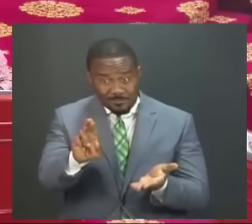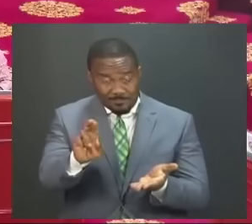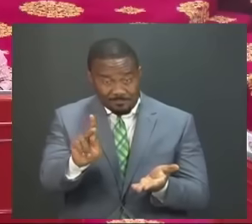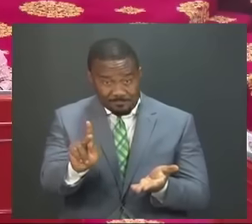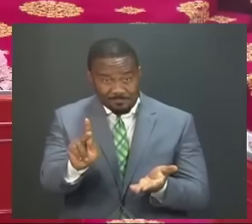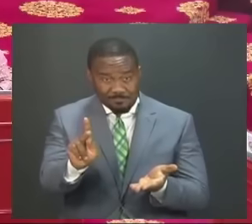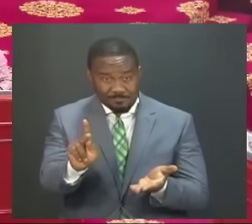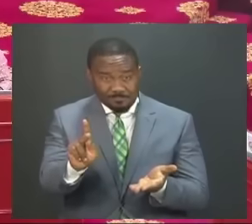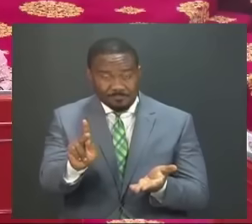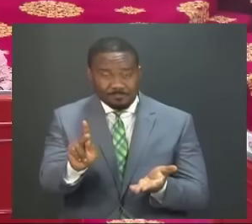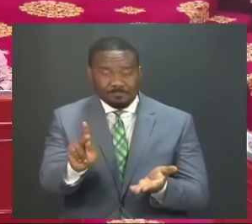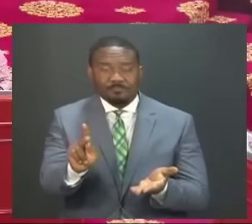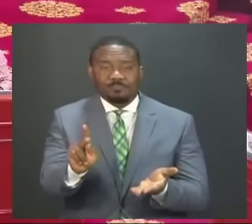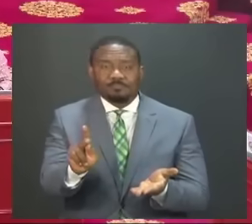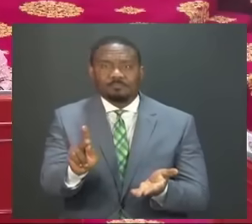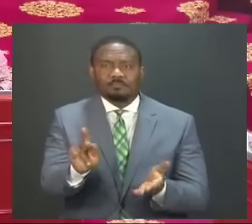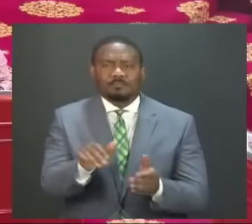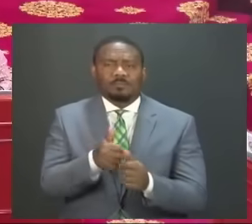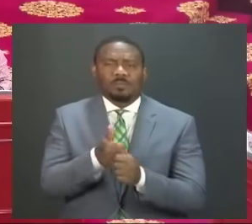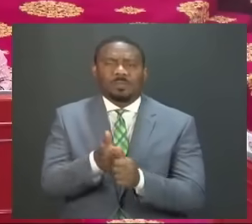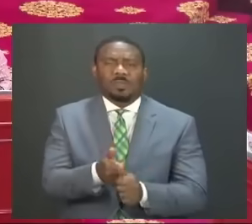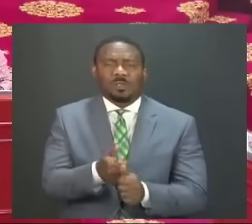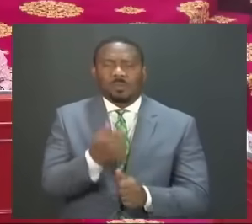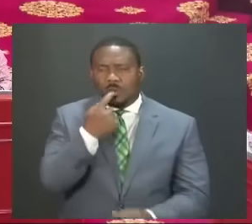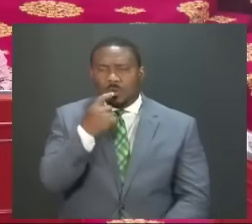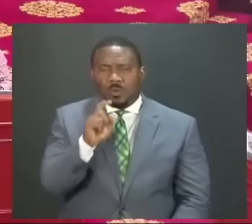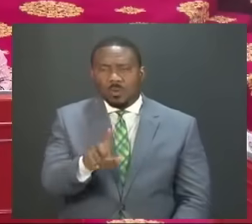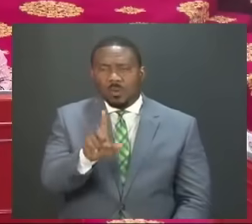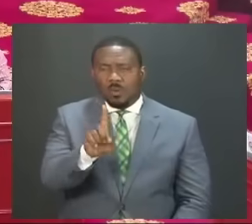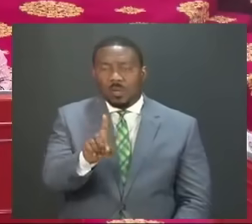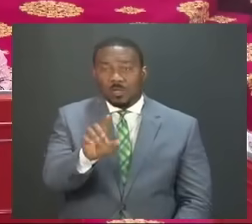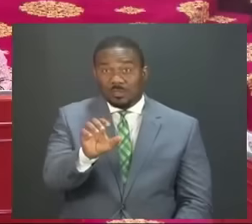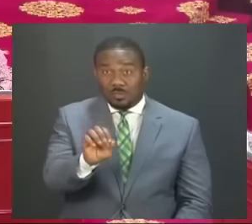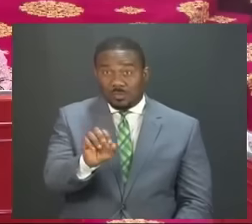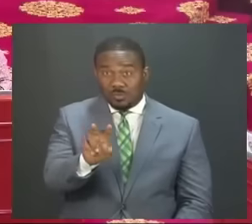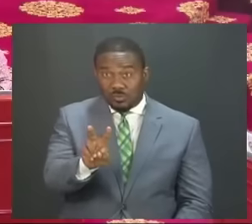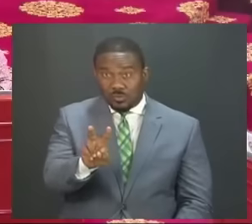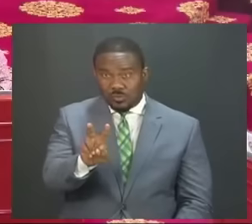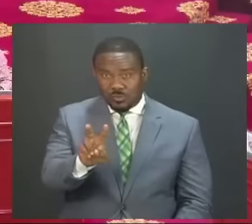in accordance with Order 1023,